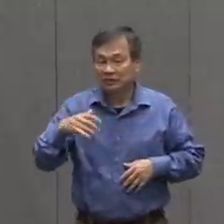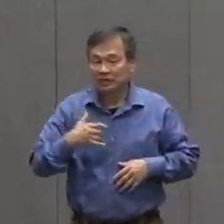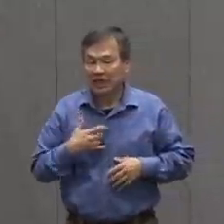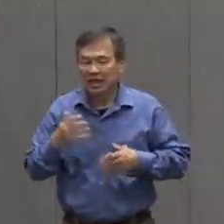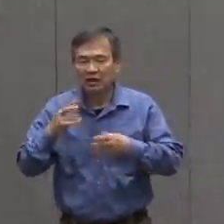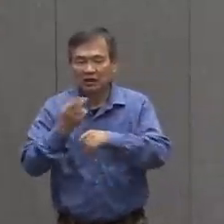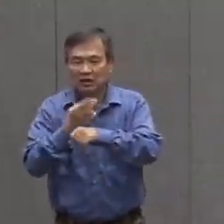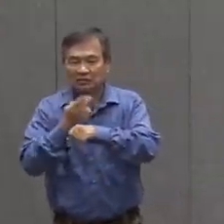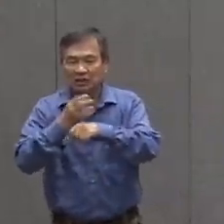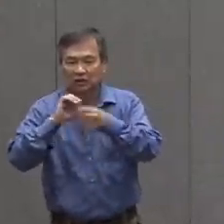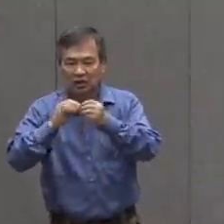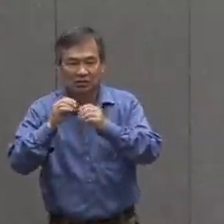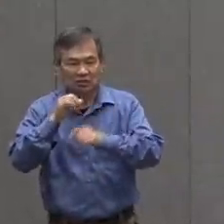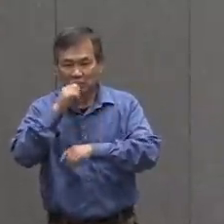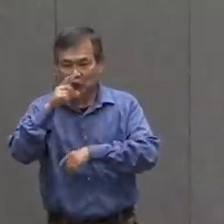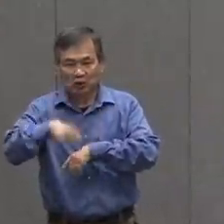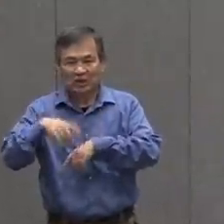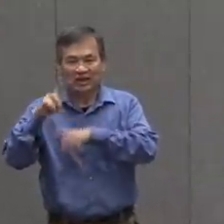dots.